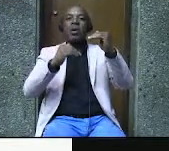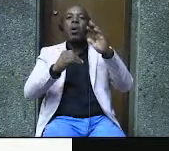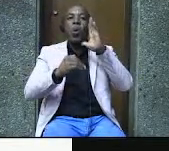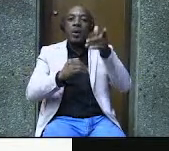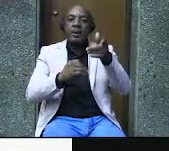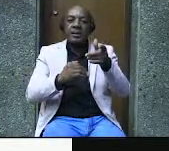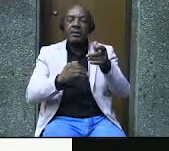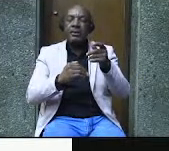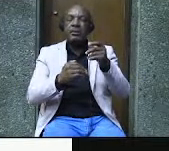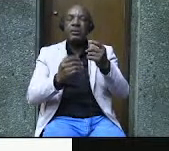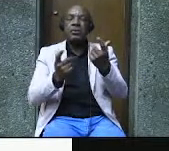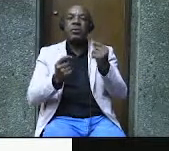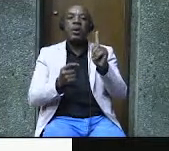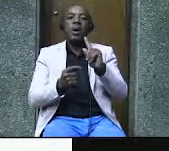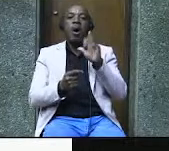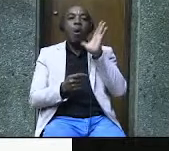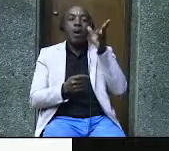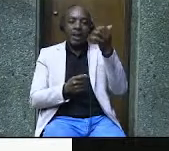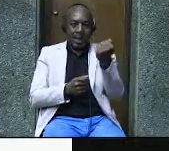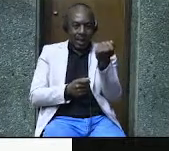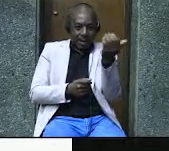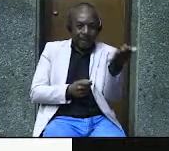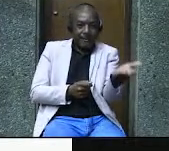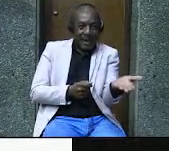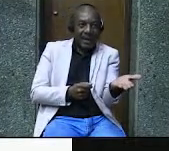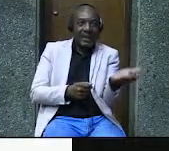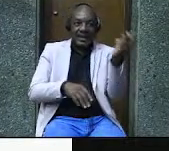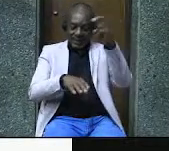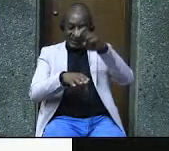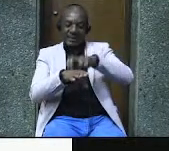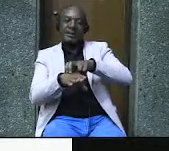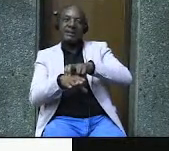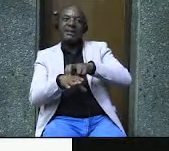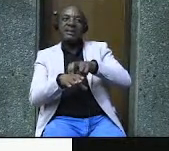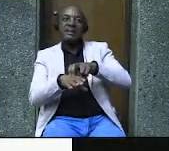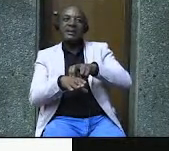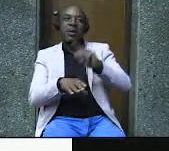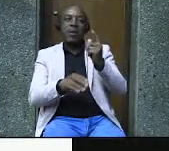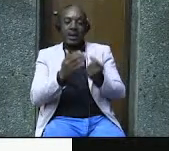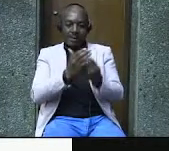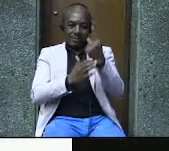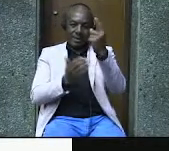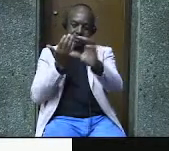be complying with the requirements of the Constitution.